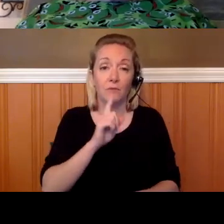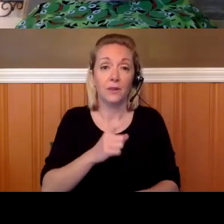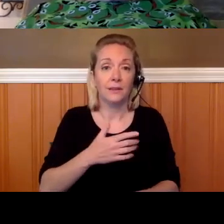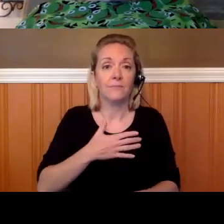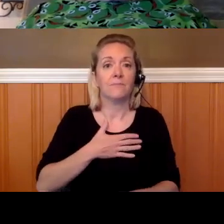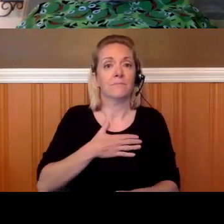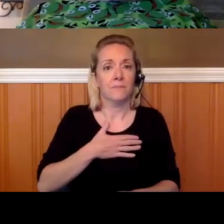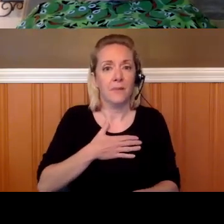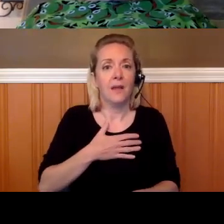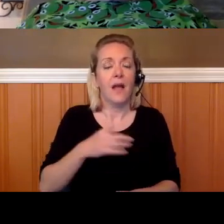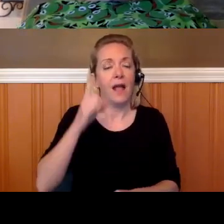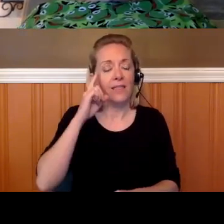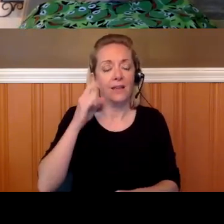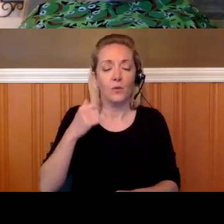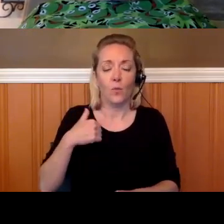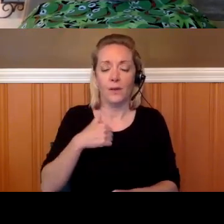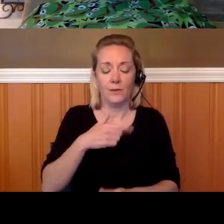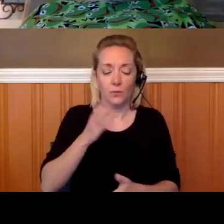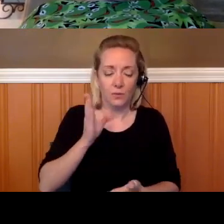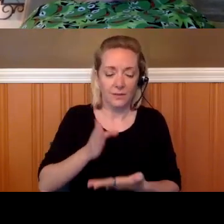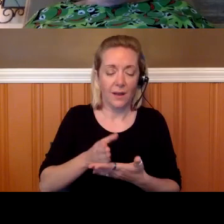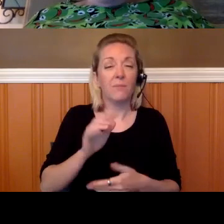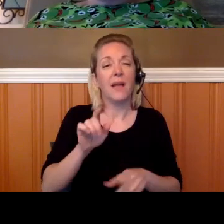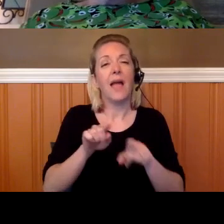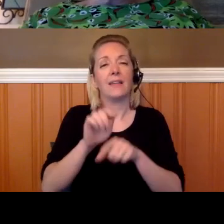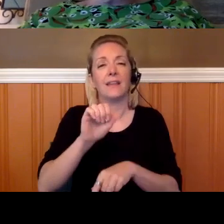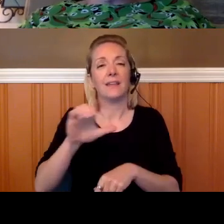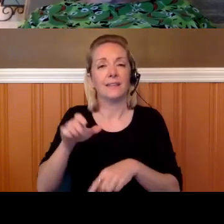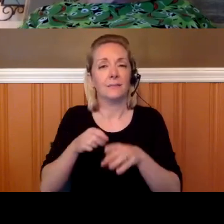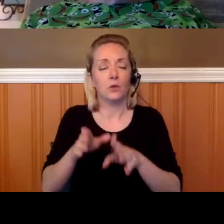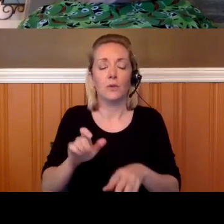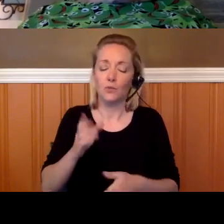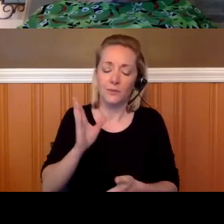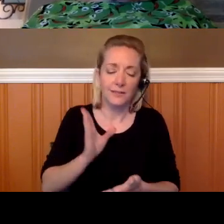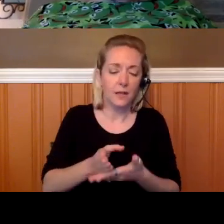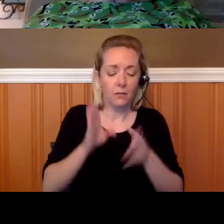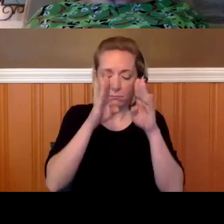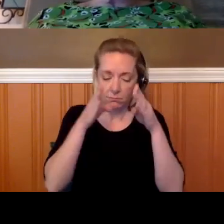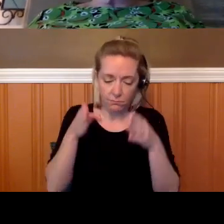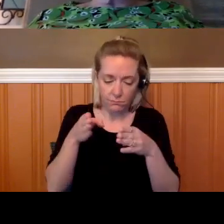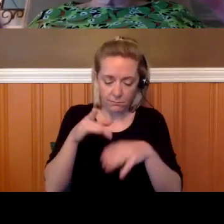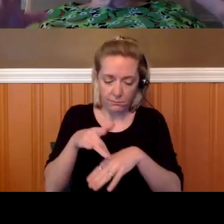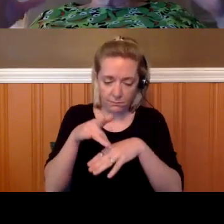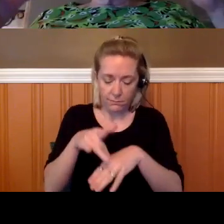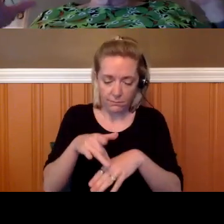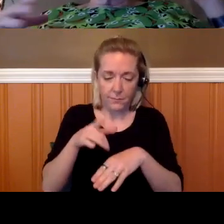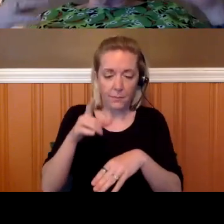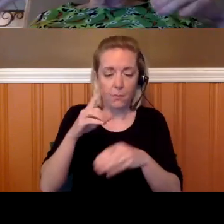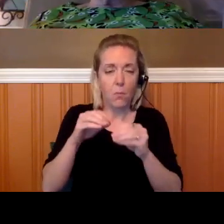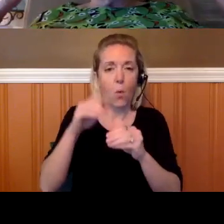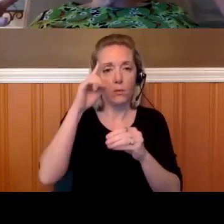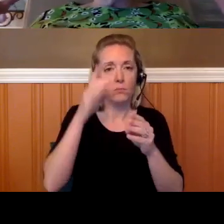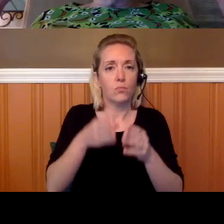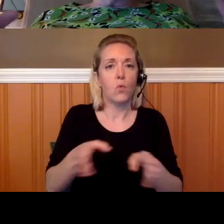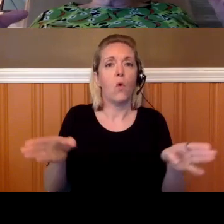out of our silos and learn about all this. Really do. And I think, you know, the latest thing in AAC, from what